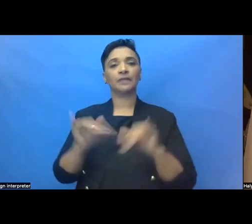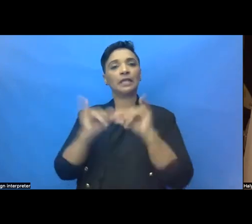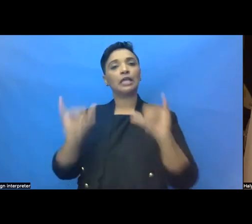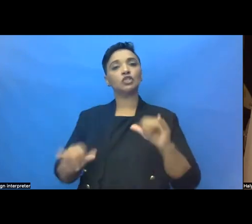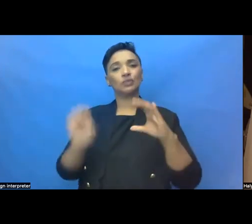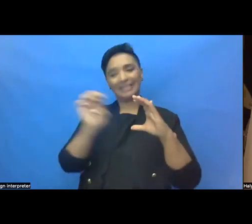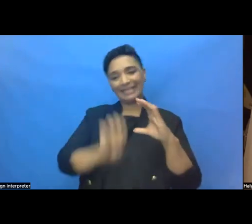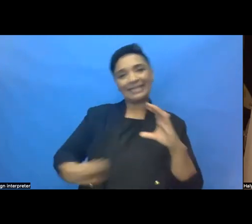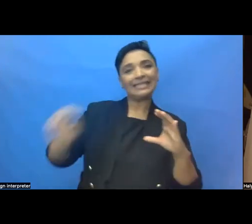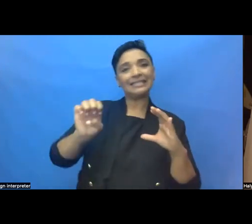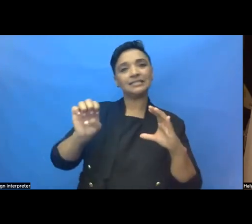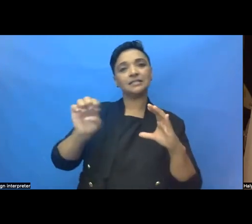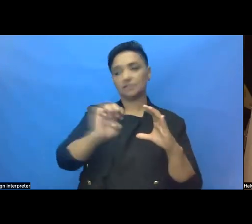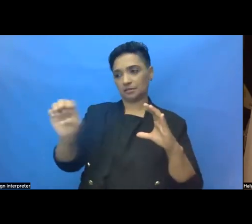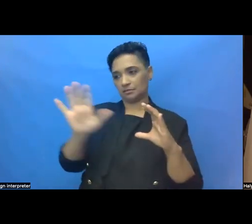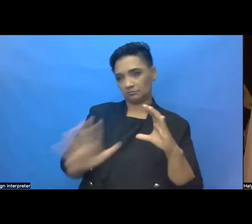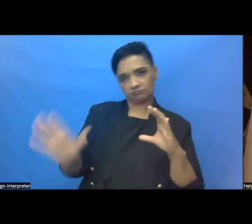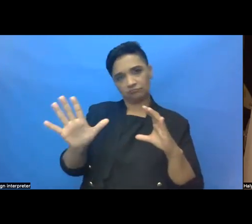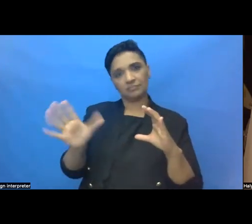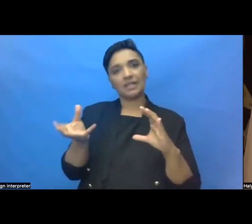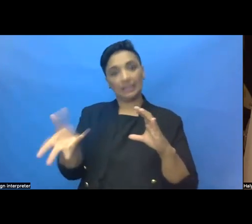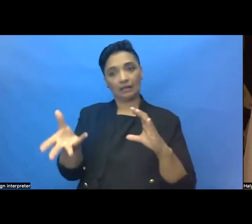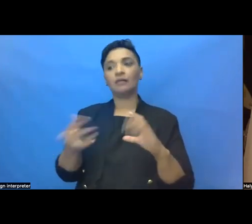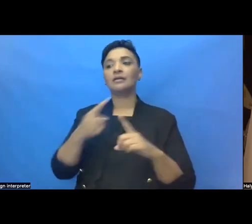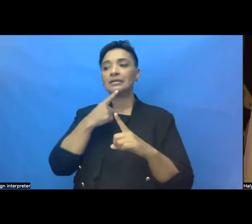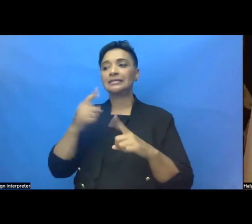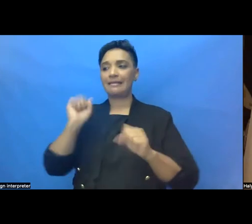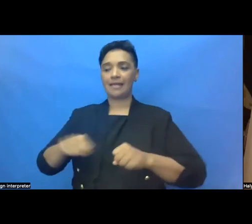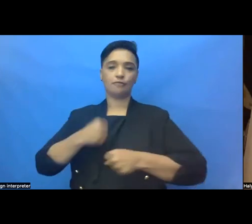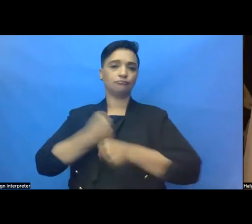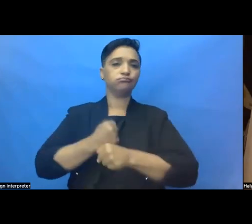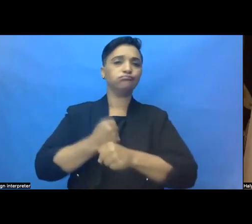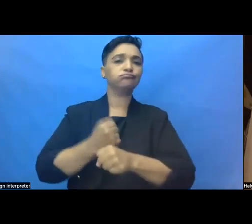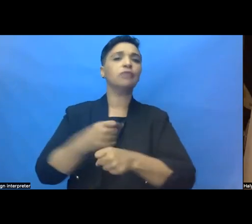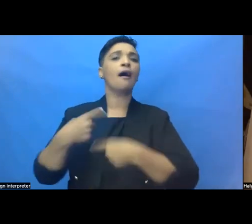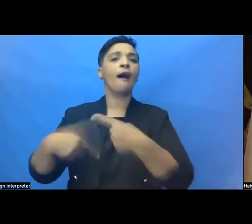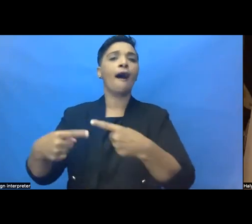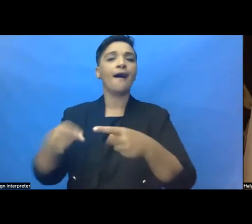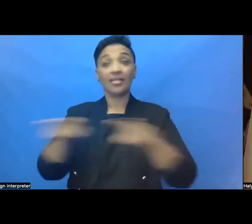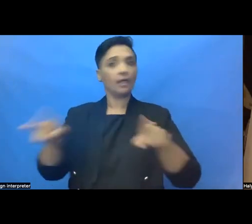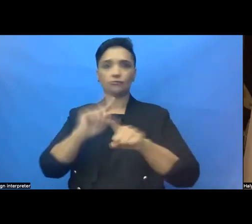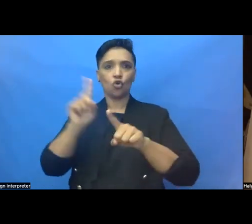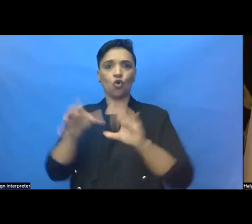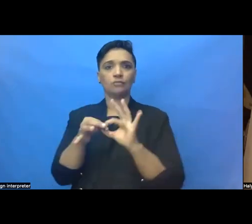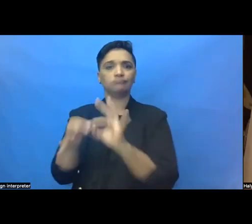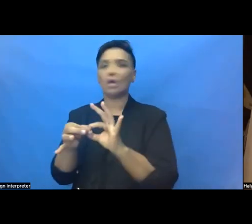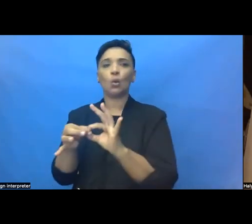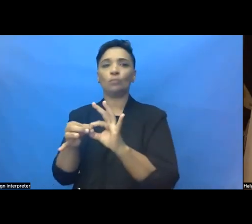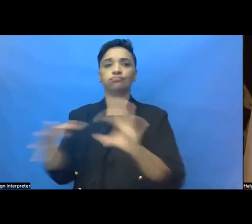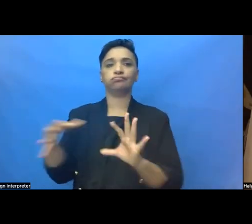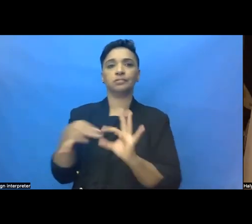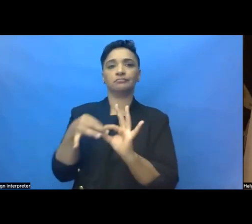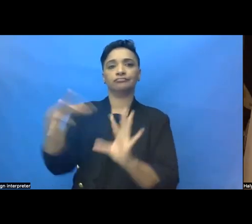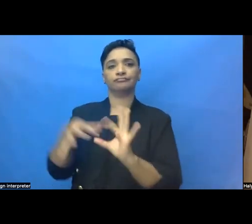Kharkiv region, Kryvyi Rih, among other city of Kryvyi Rih, were sometimes split during the evacuation,